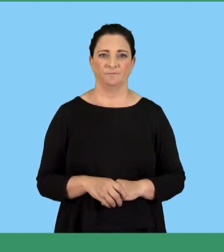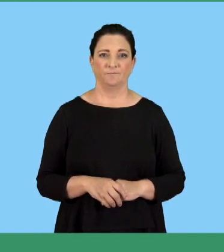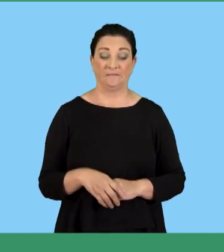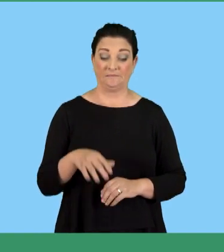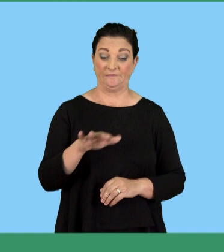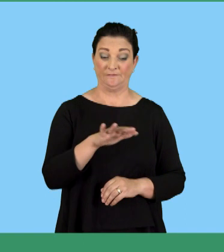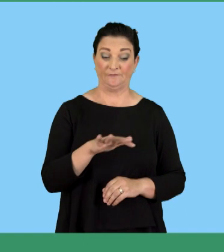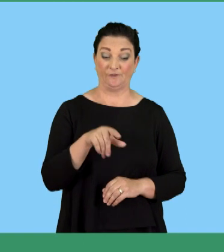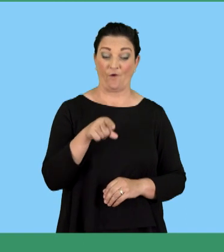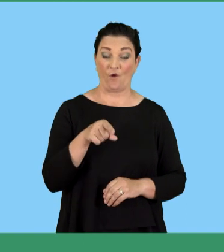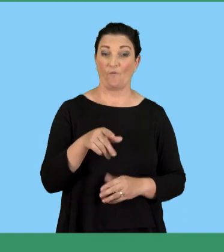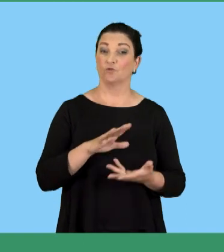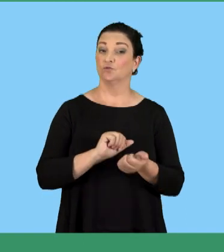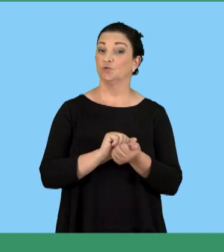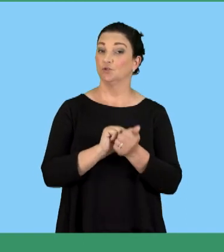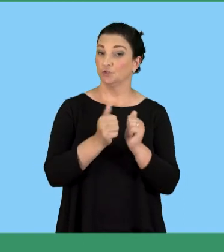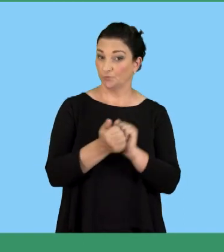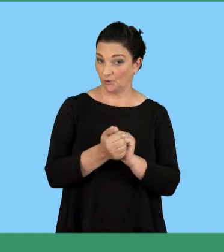were